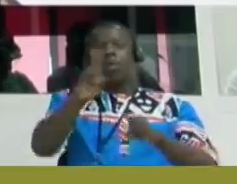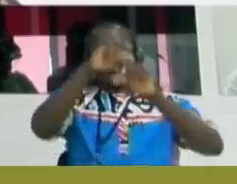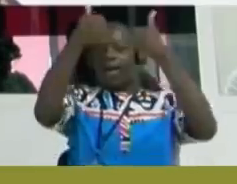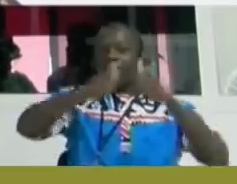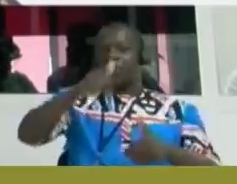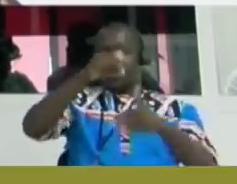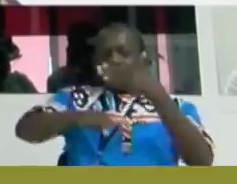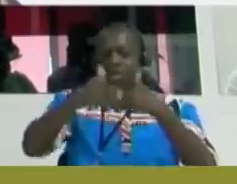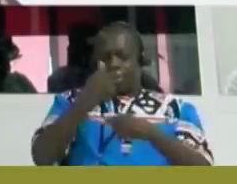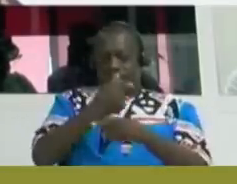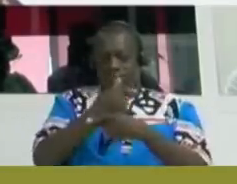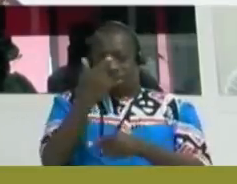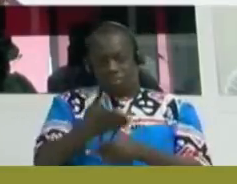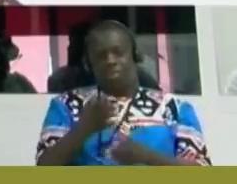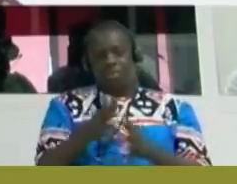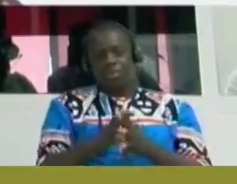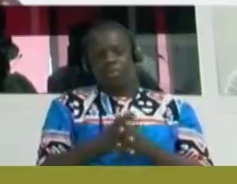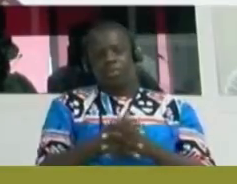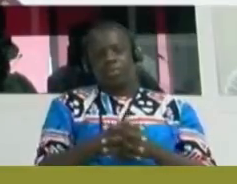things that were happening in this country,